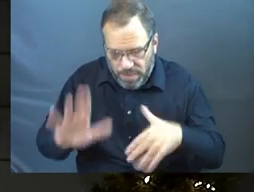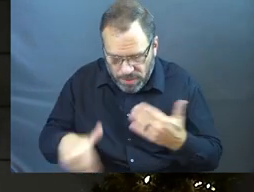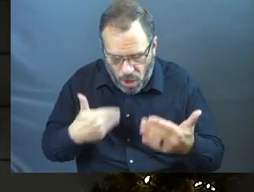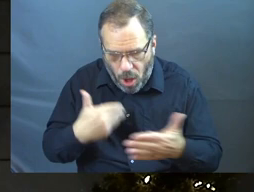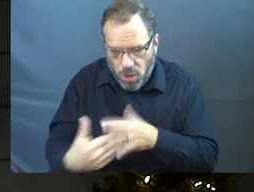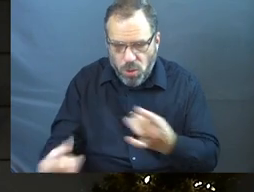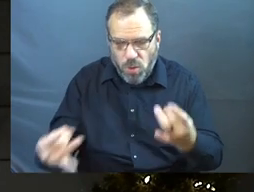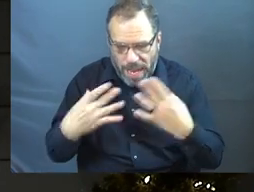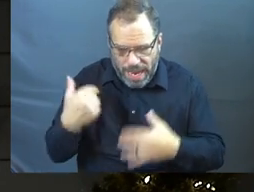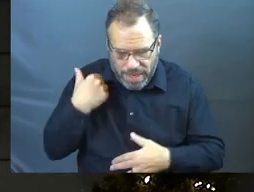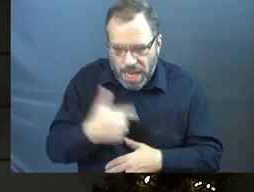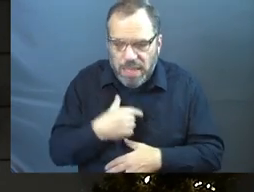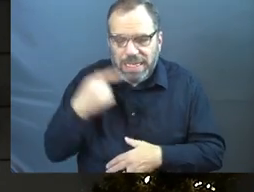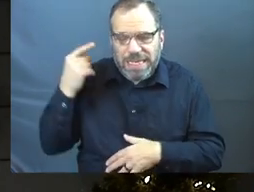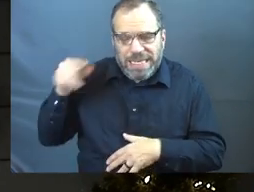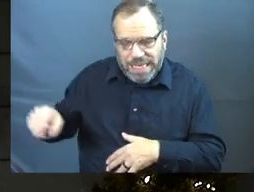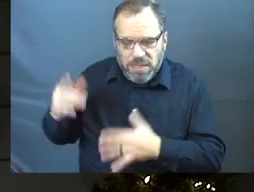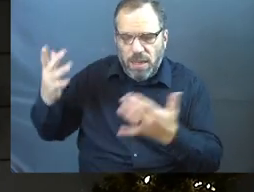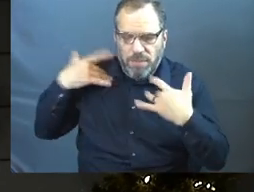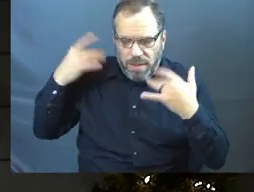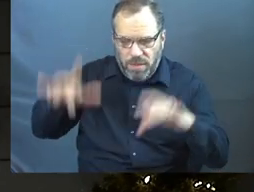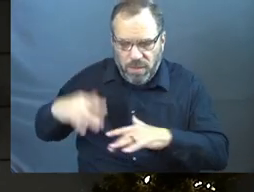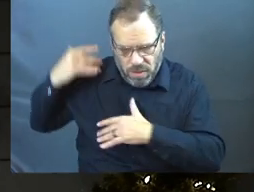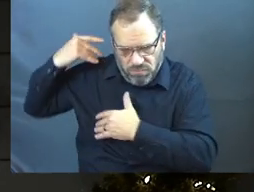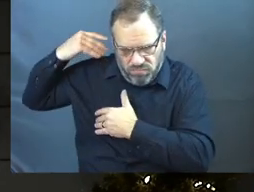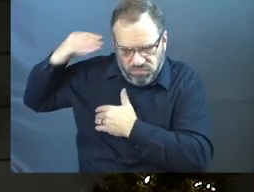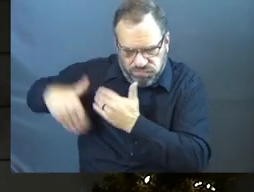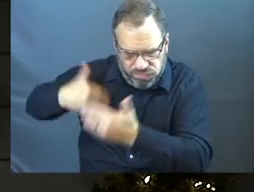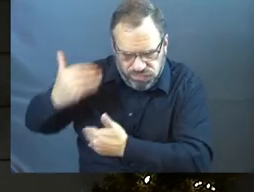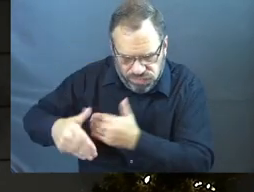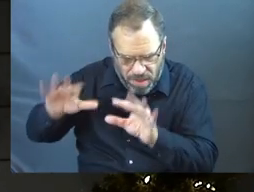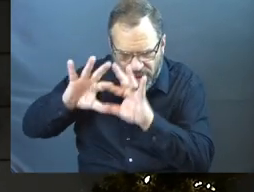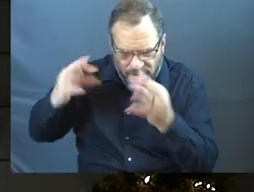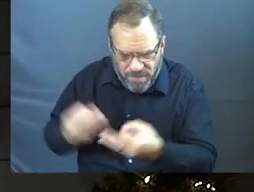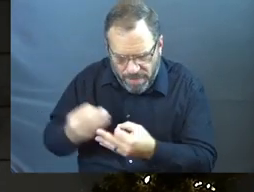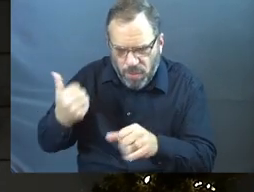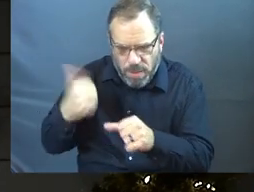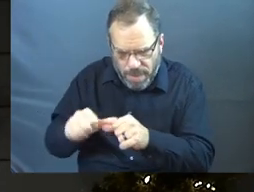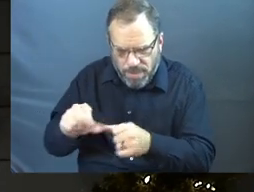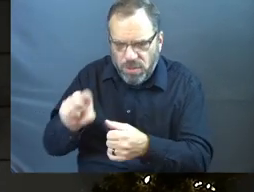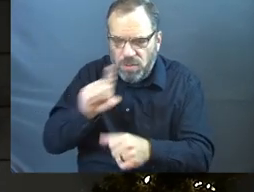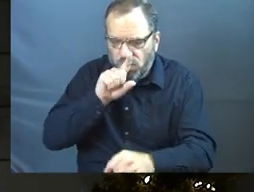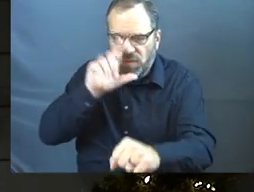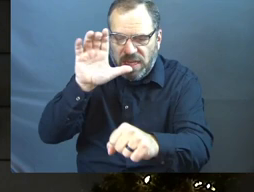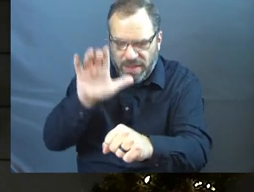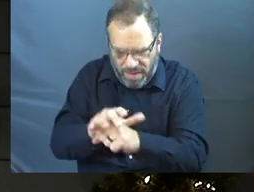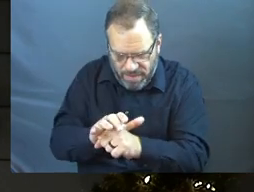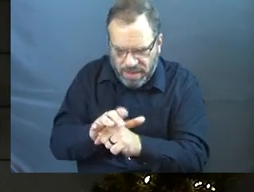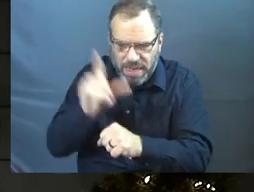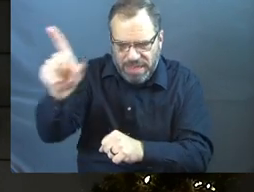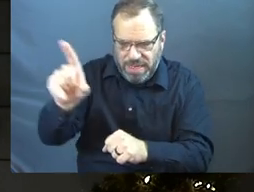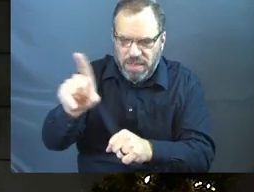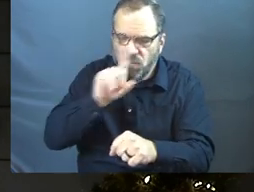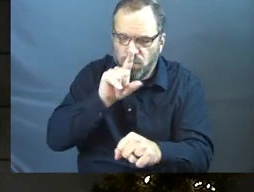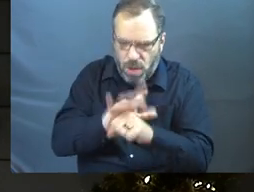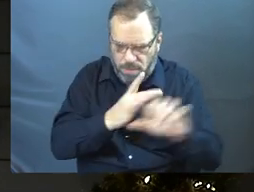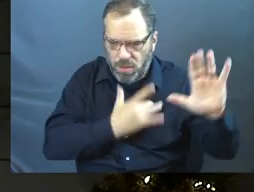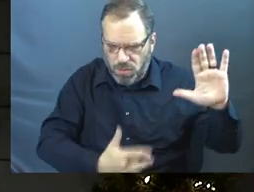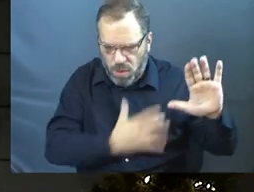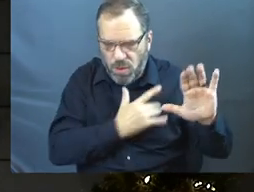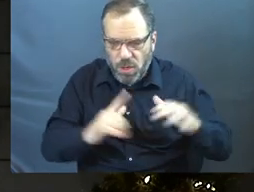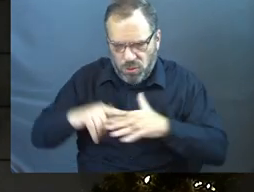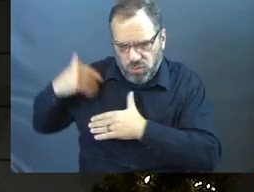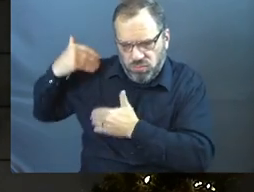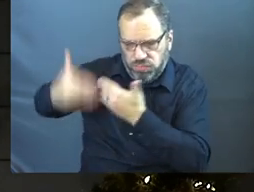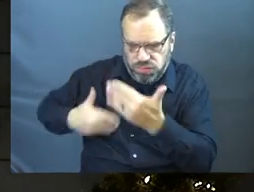all who hate us. He has been merciful to our ancestors by remembering his sacred covenant, the covenant he swore with an oath to